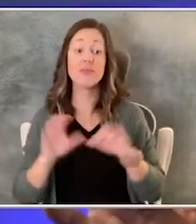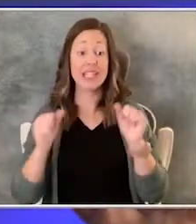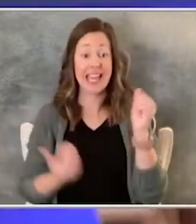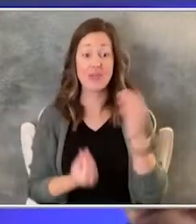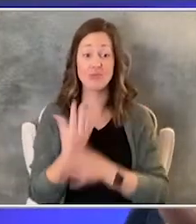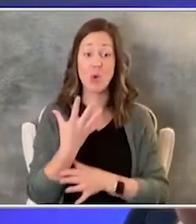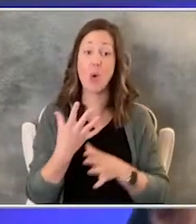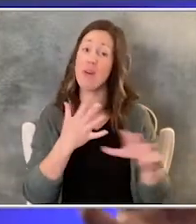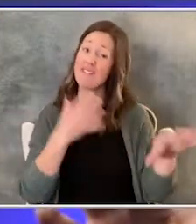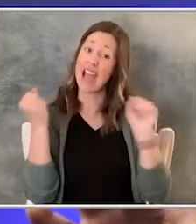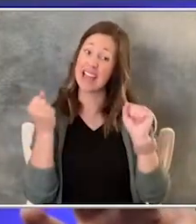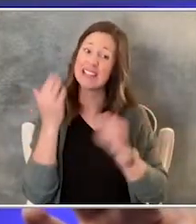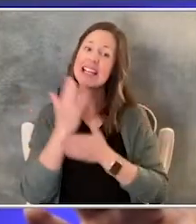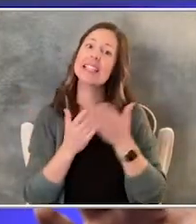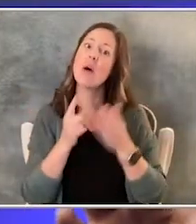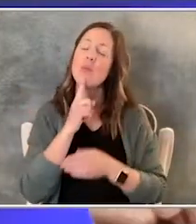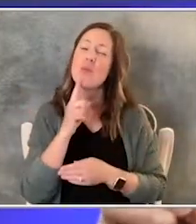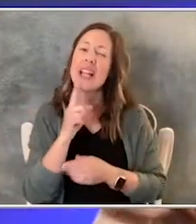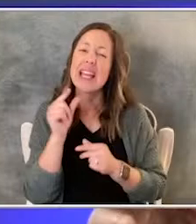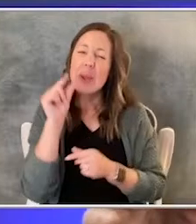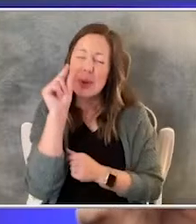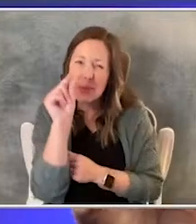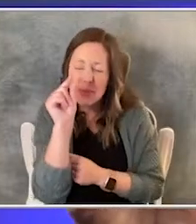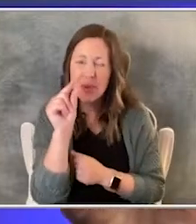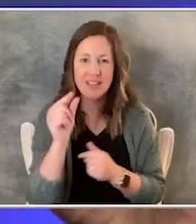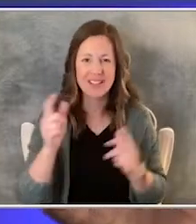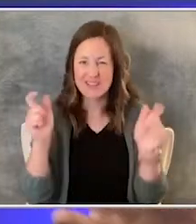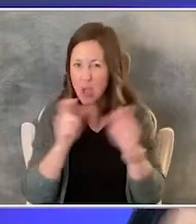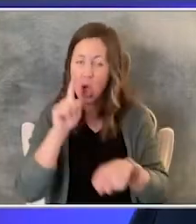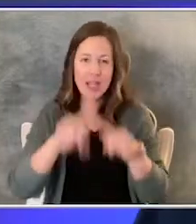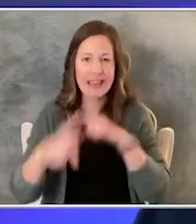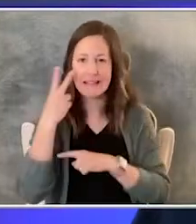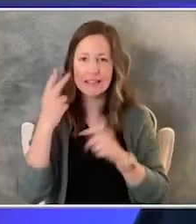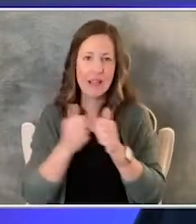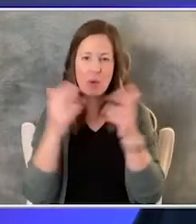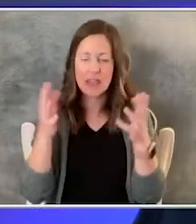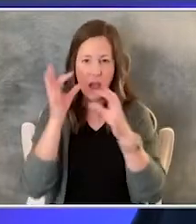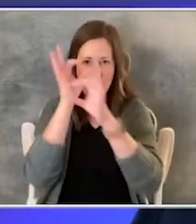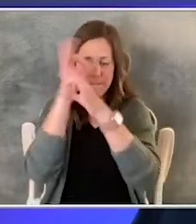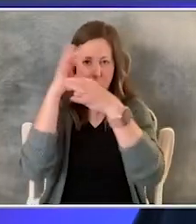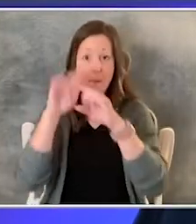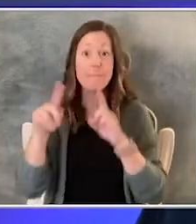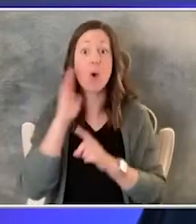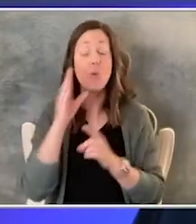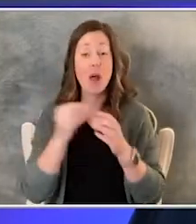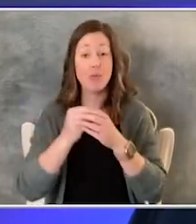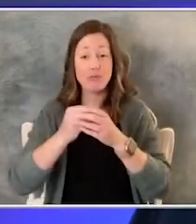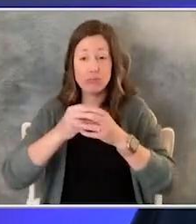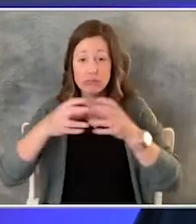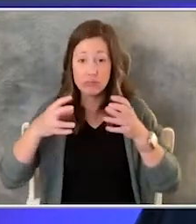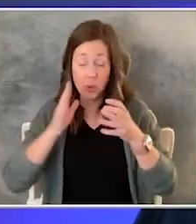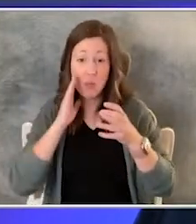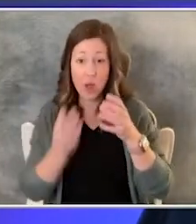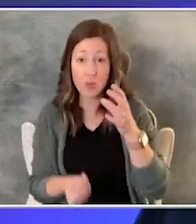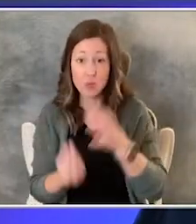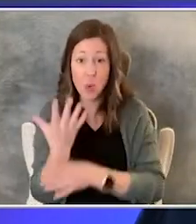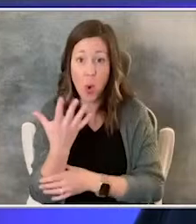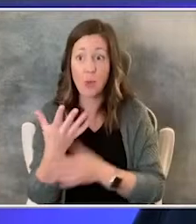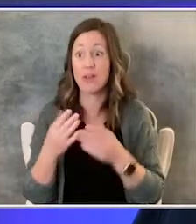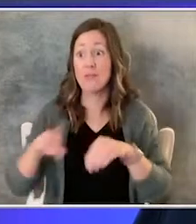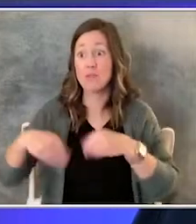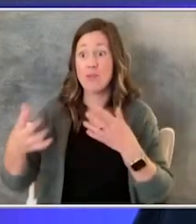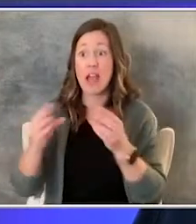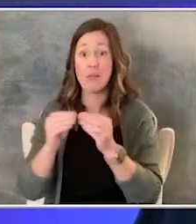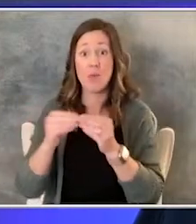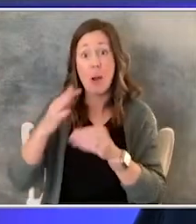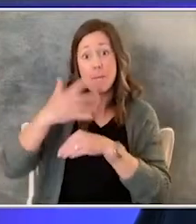help provide some flow around it. But that branch should be smaller usually, and then this should be a main artery going right down where the stump is.